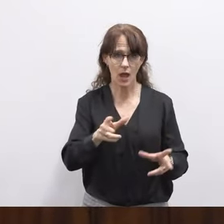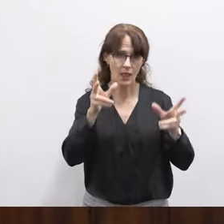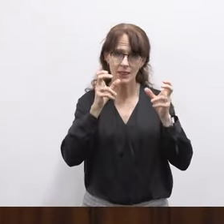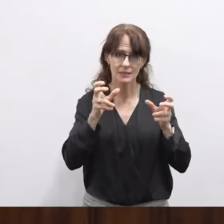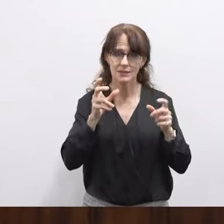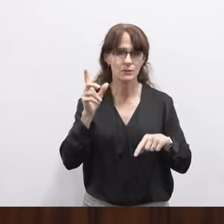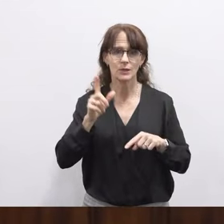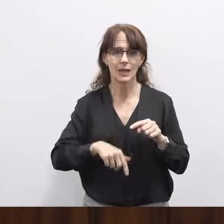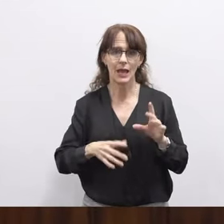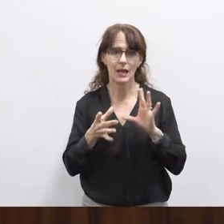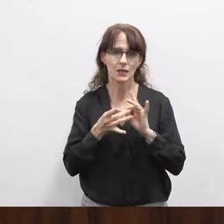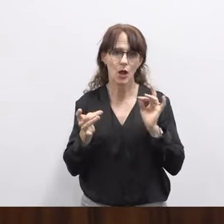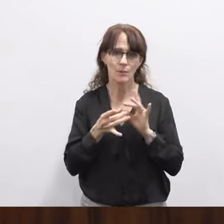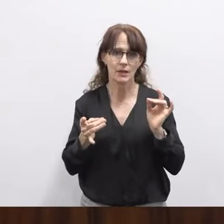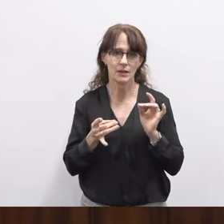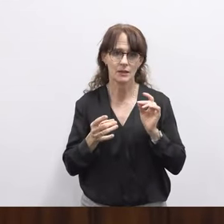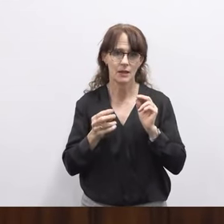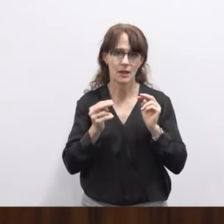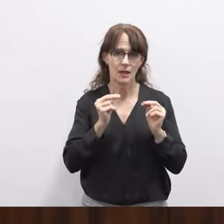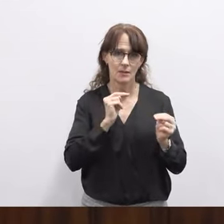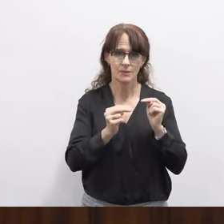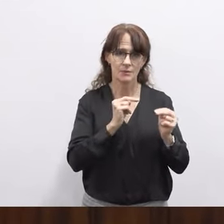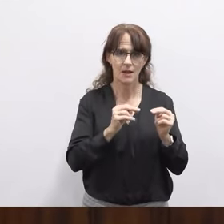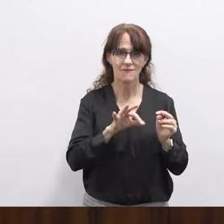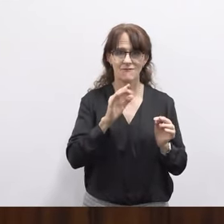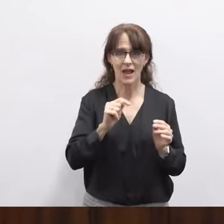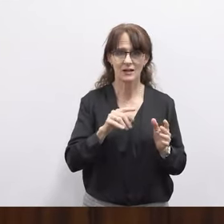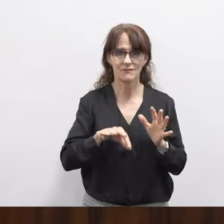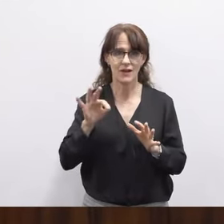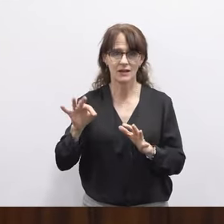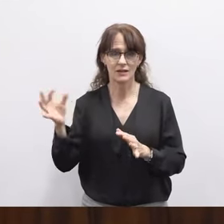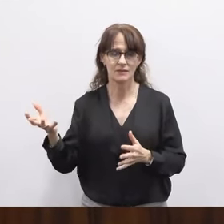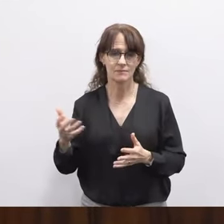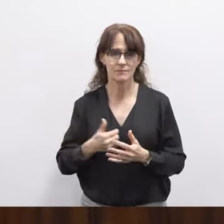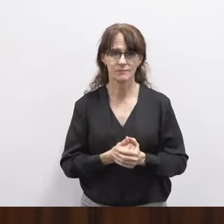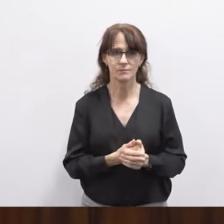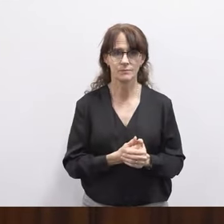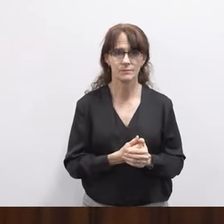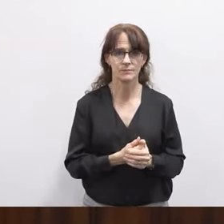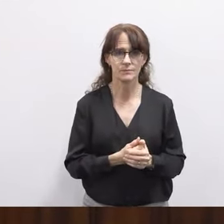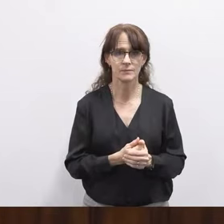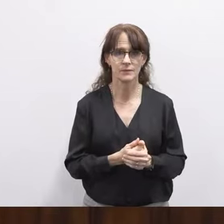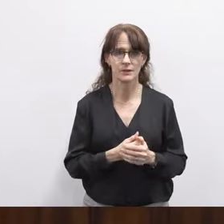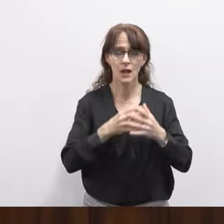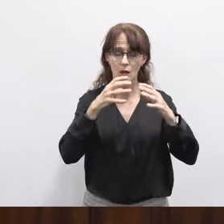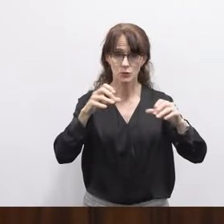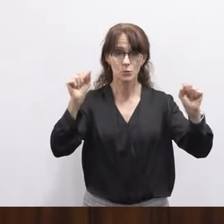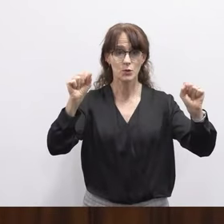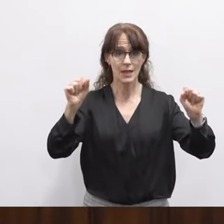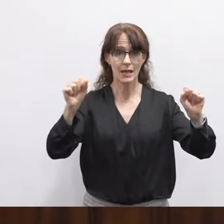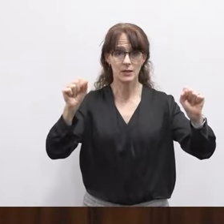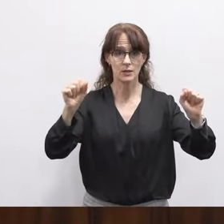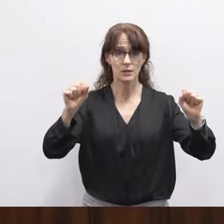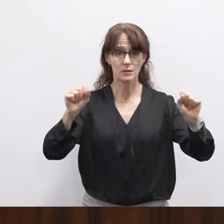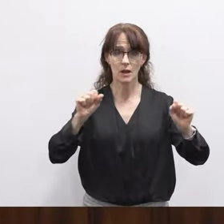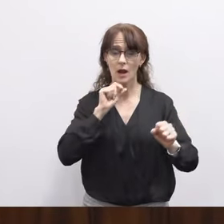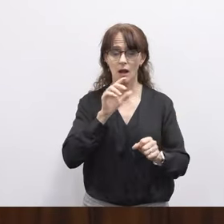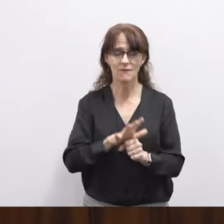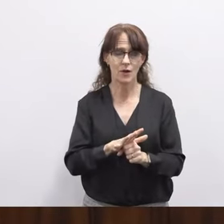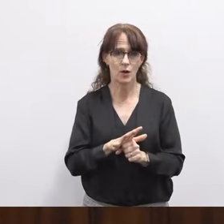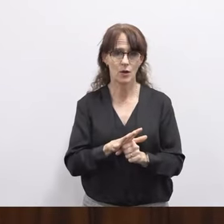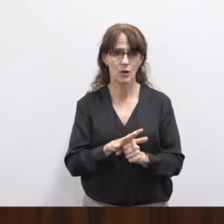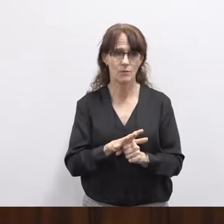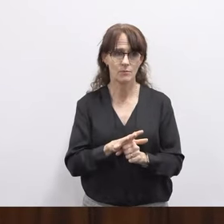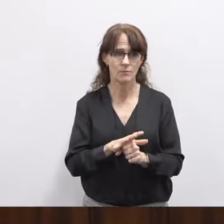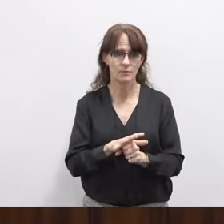listening, we just can't comment because of the mediated fact finding. Additionally, our superintendent confirmed, made me aware